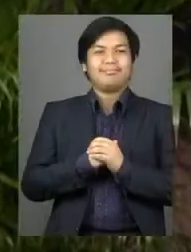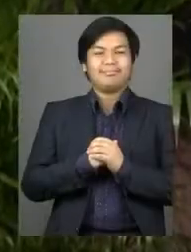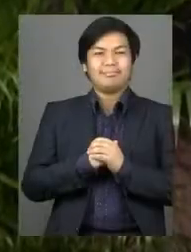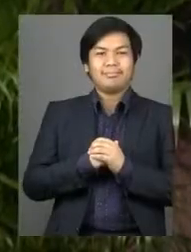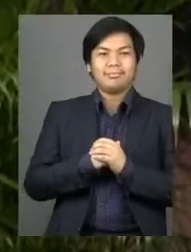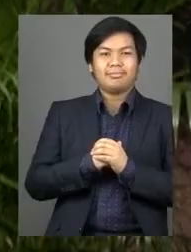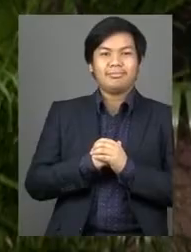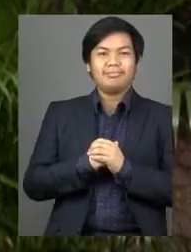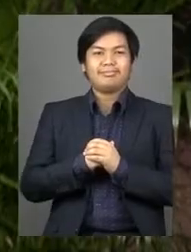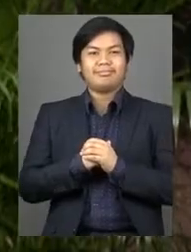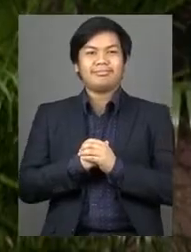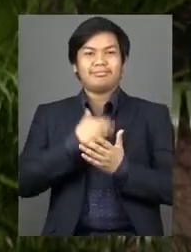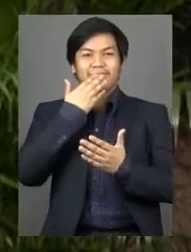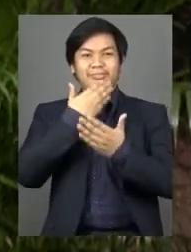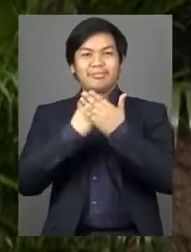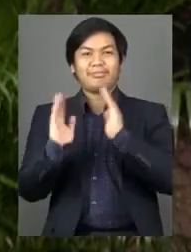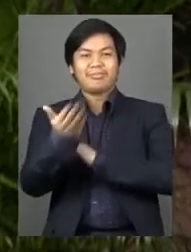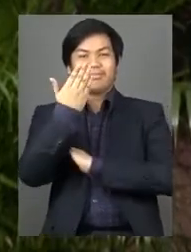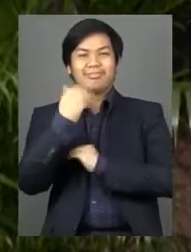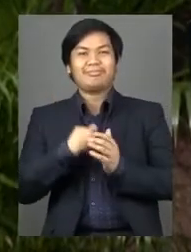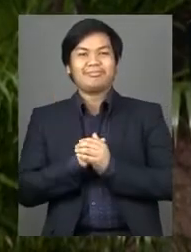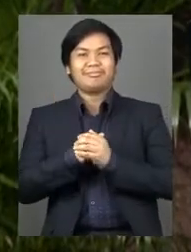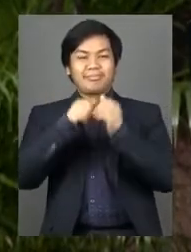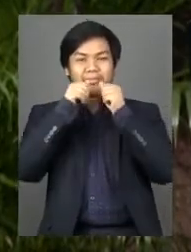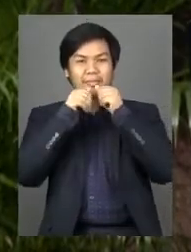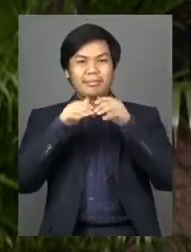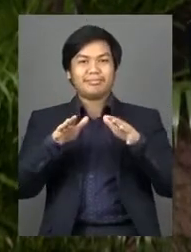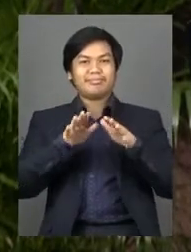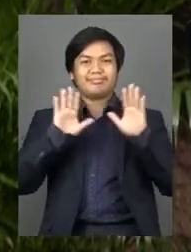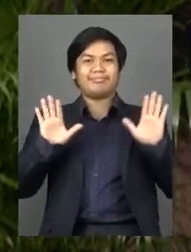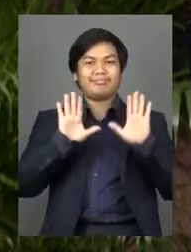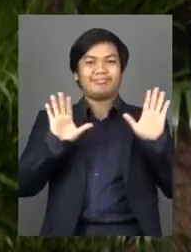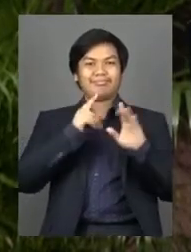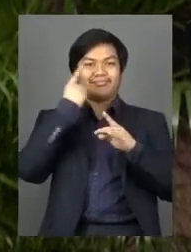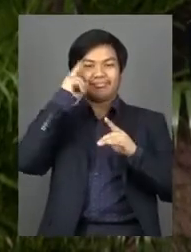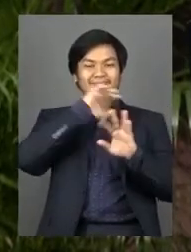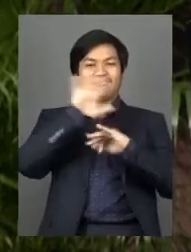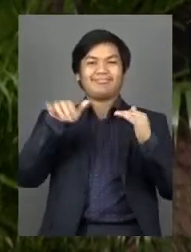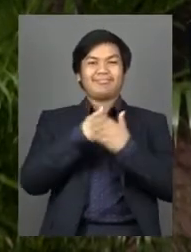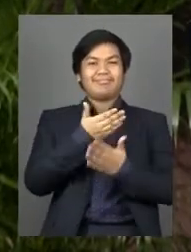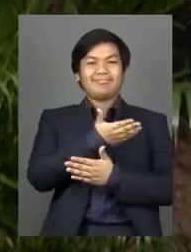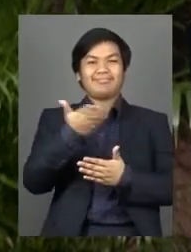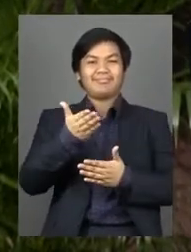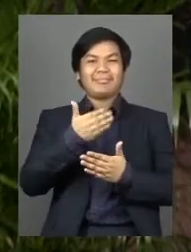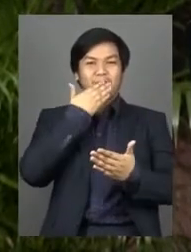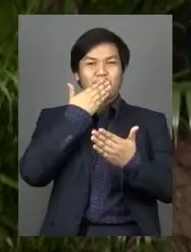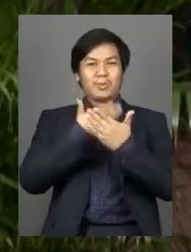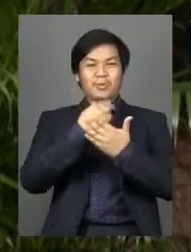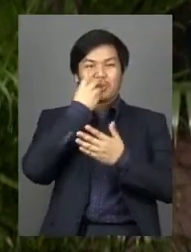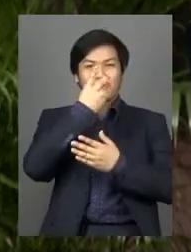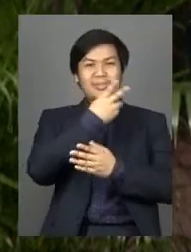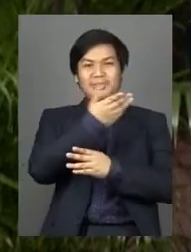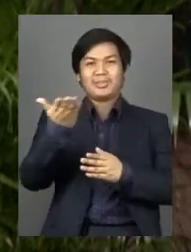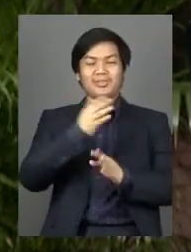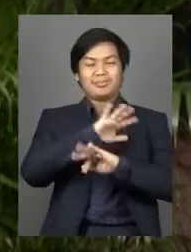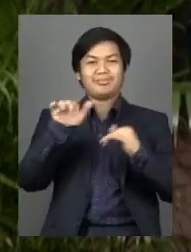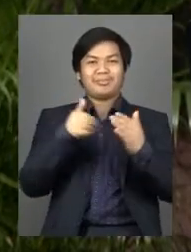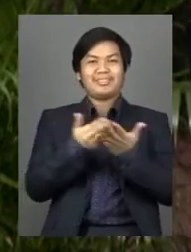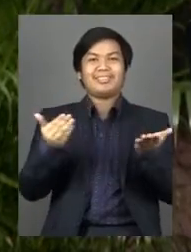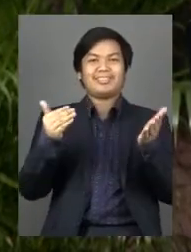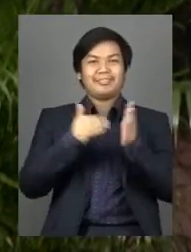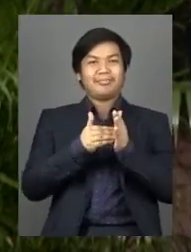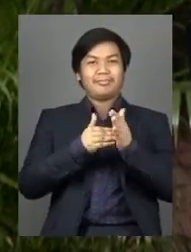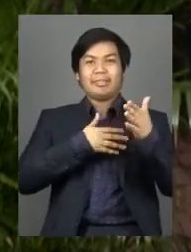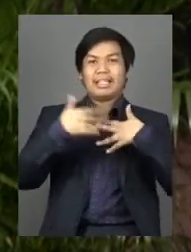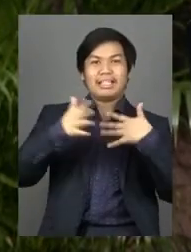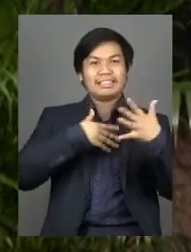Good morning. A blessed Sunday to all of you. It's so good to see all of you once again.